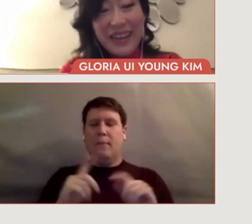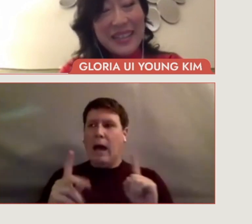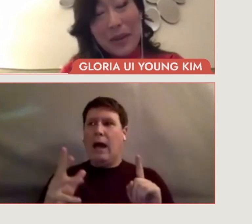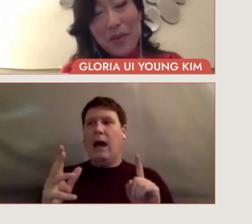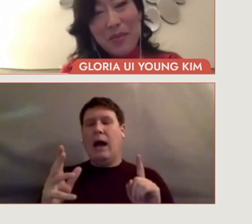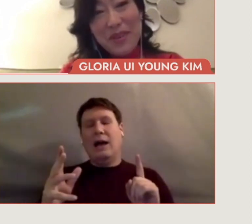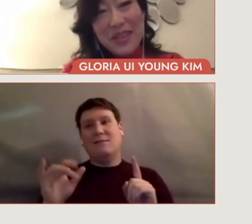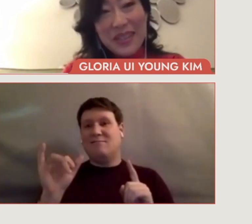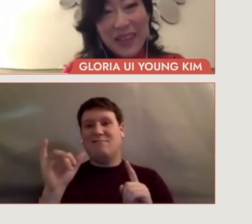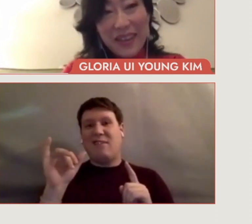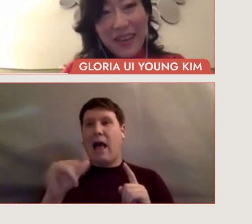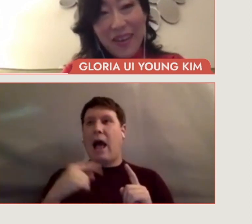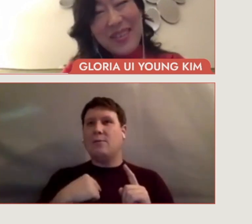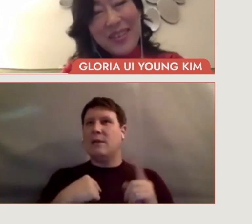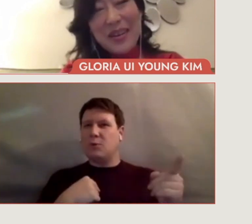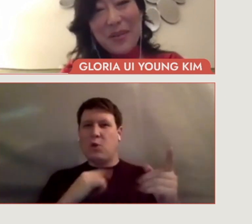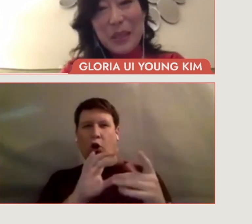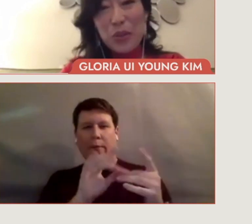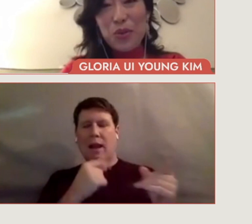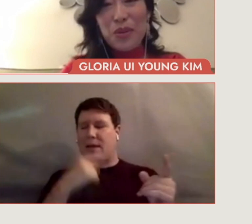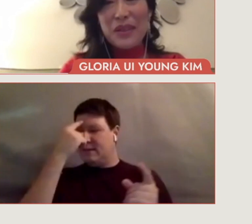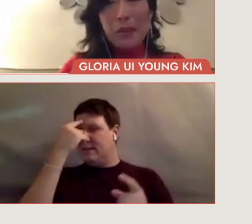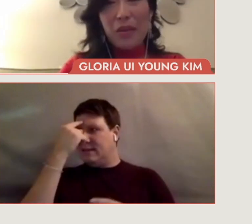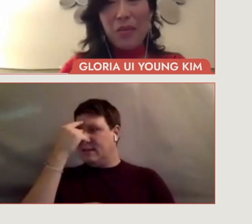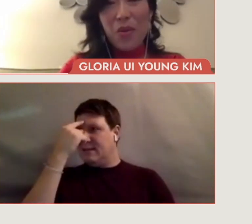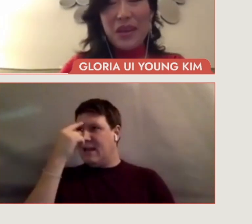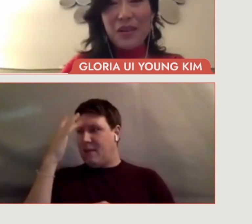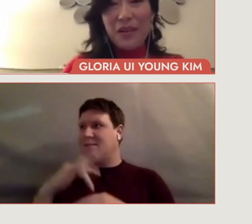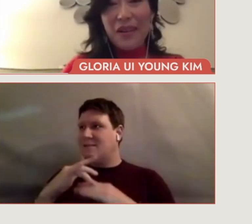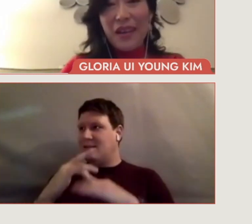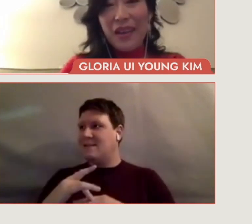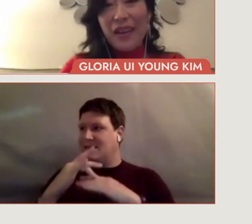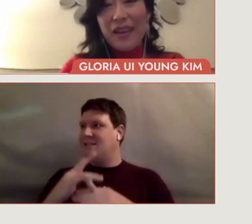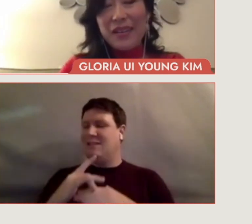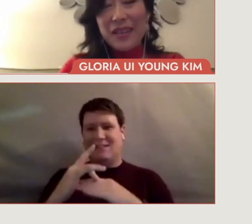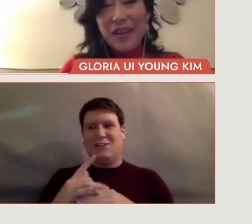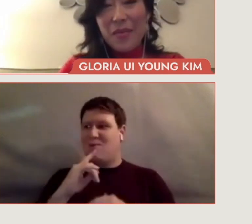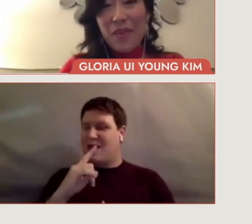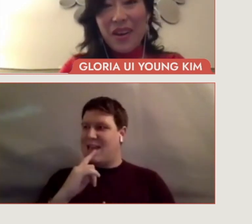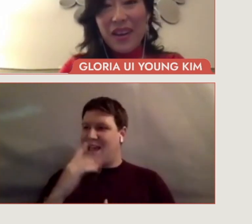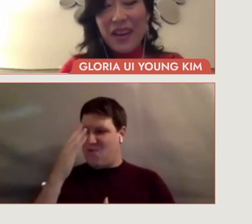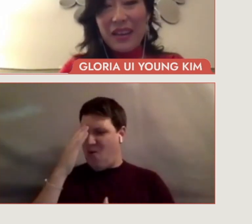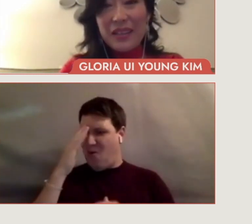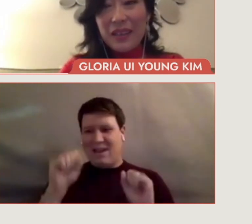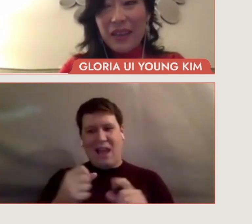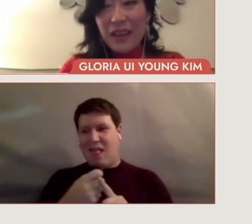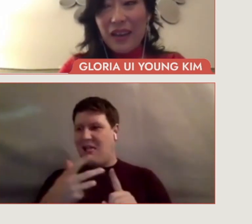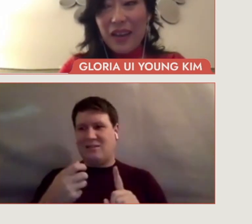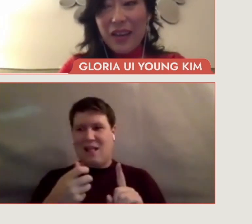like, it stuck with me what she said, and I thought, oh, you know, it's true. There is something more here. And I